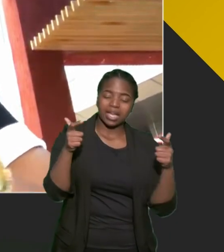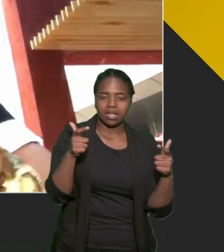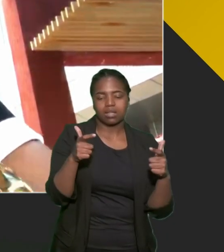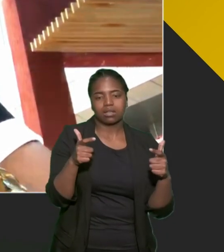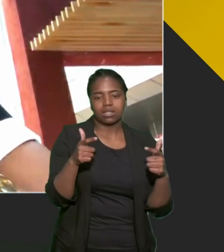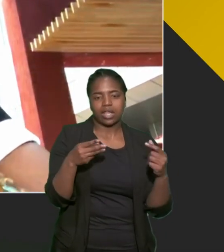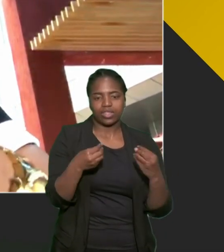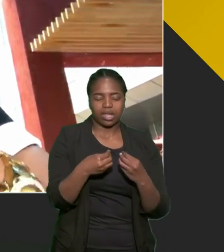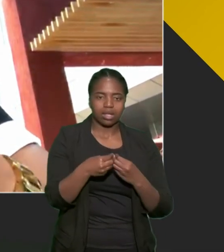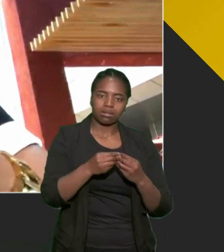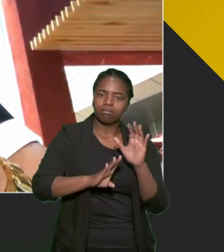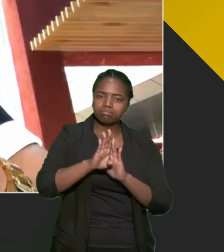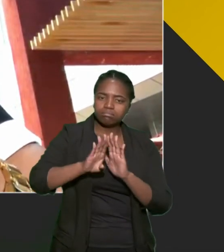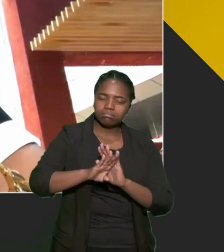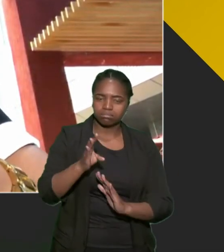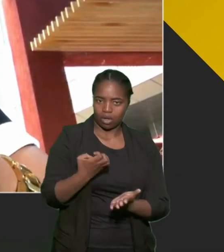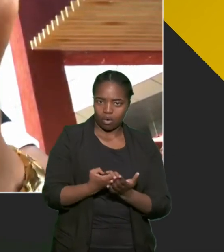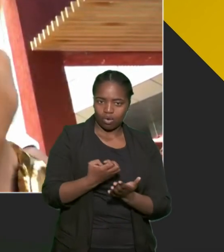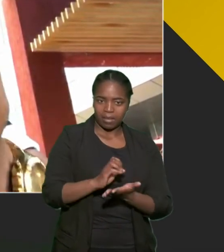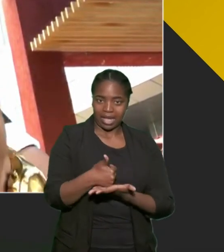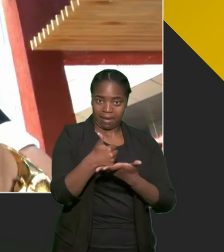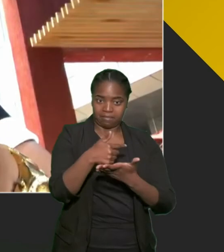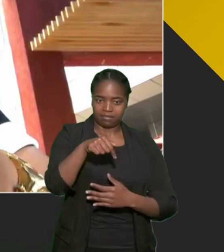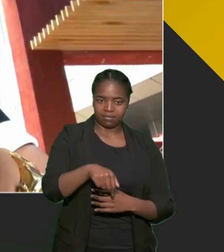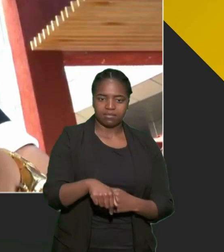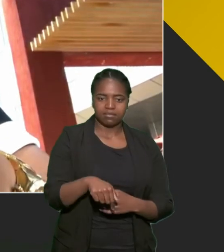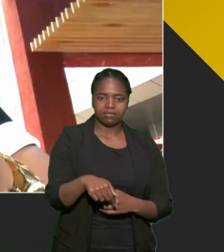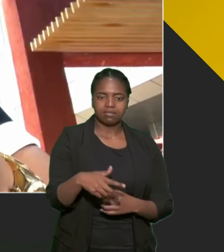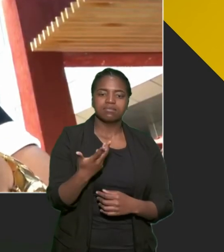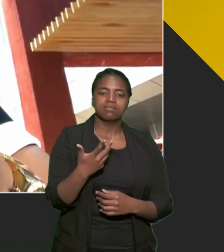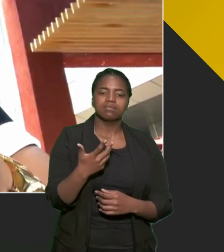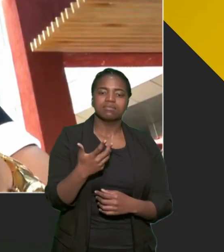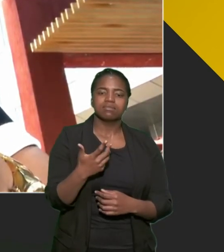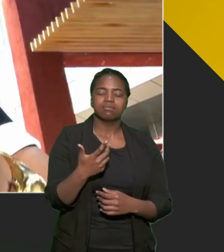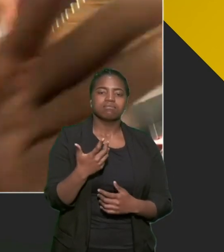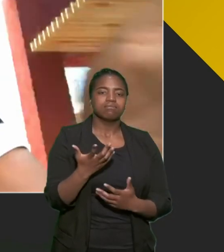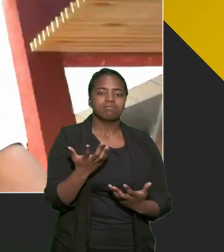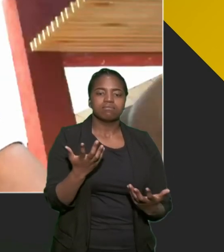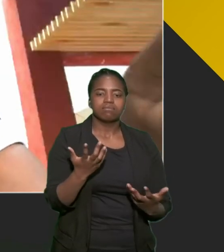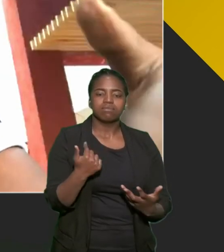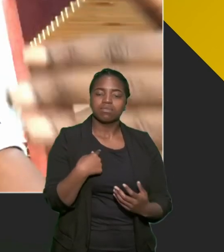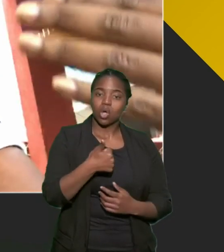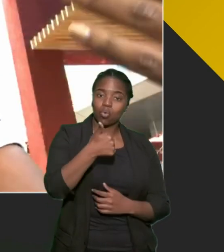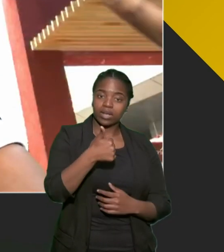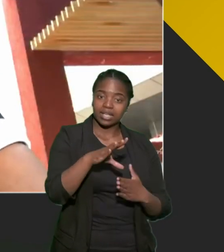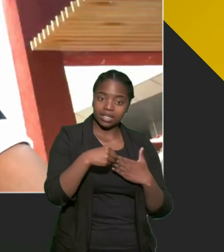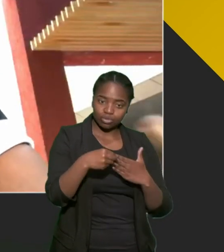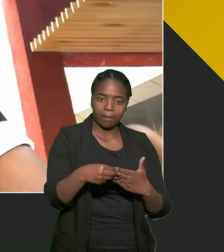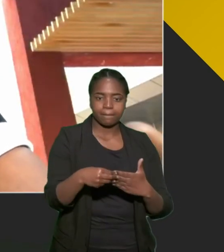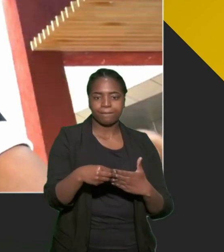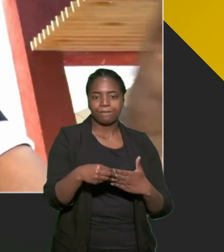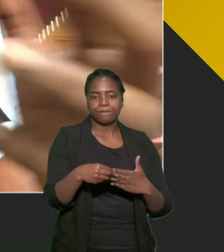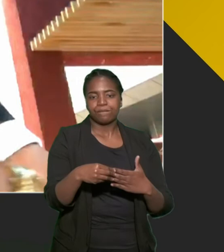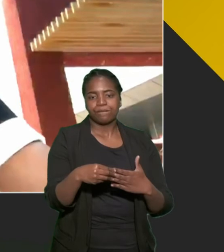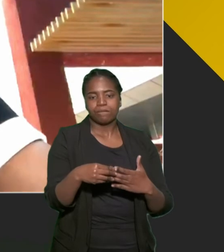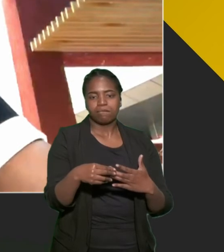that drives the country and the country's economy is human capital. Yeah. With good leadership, human capital gets